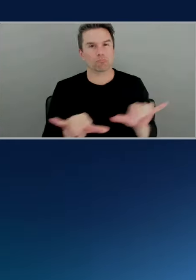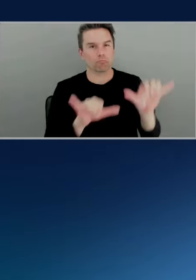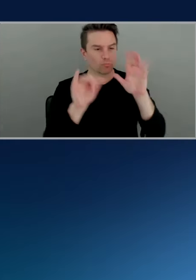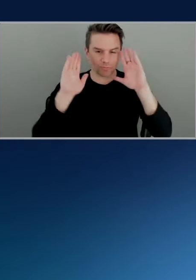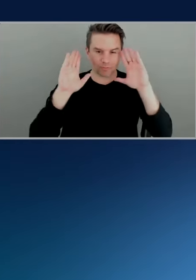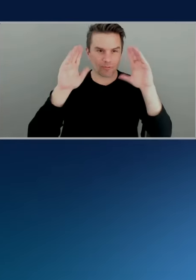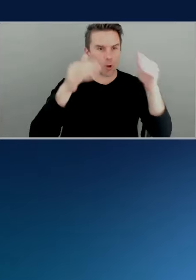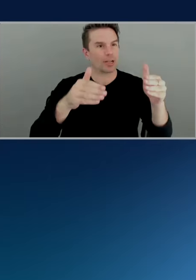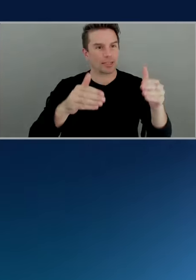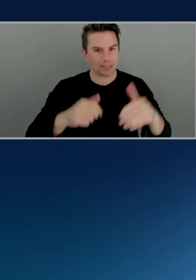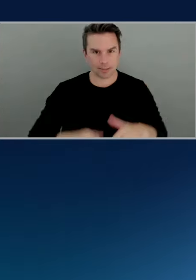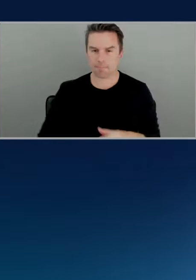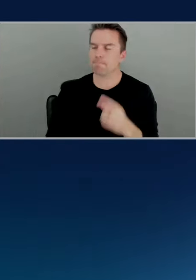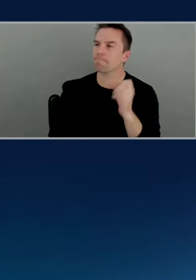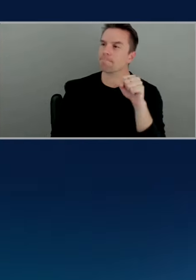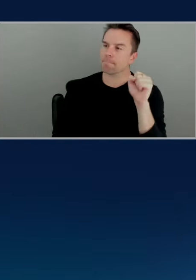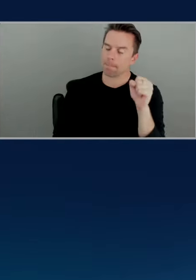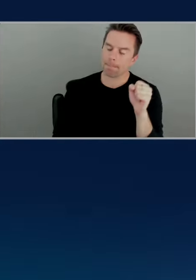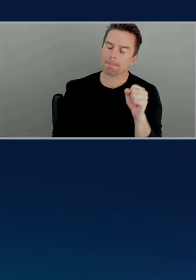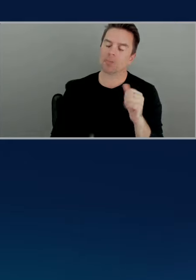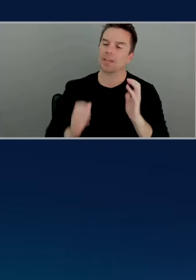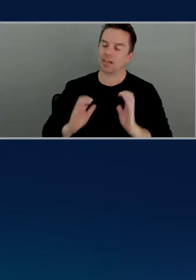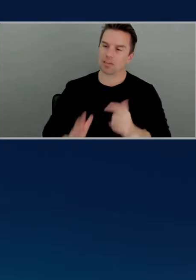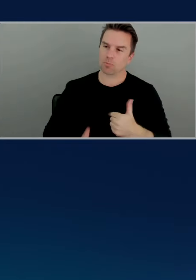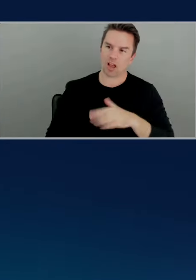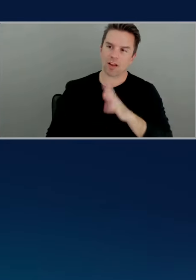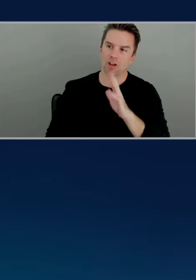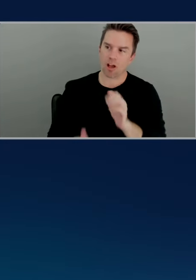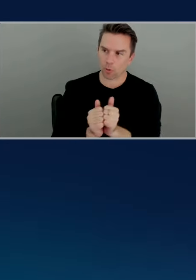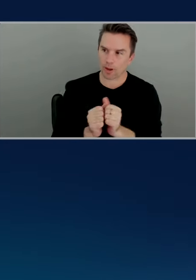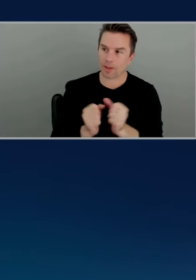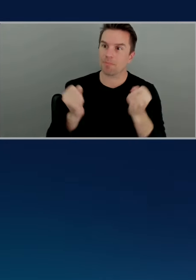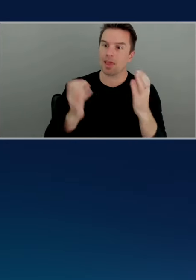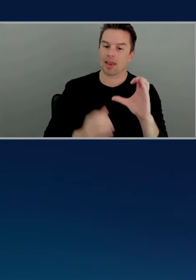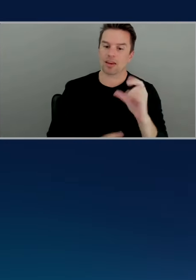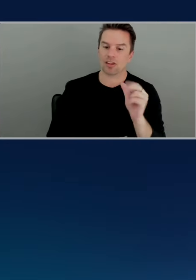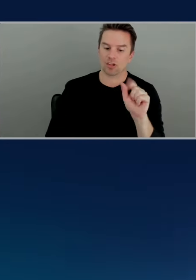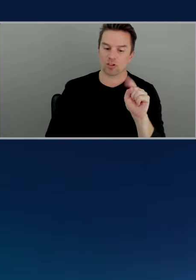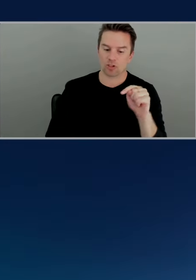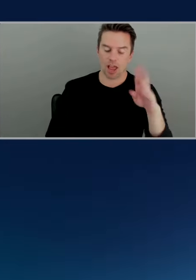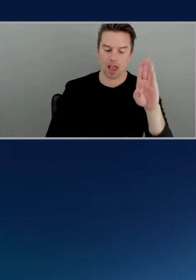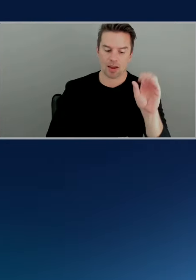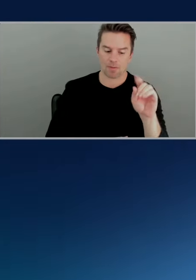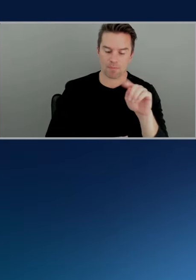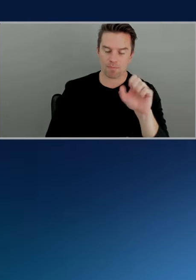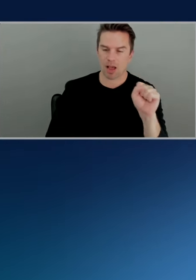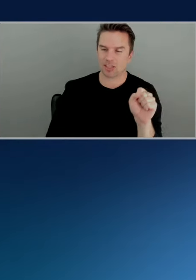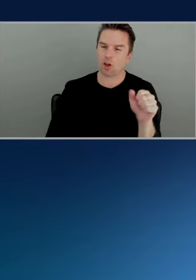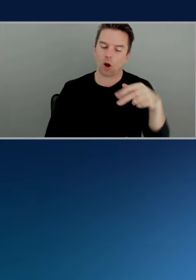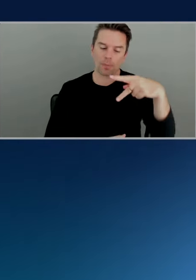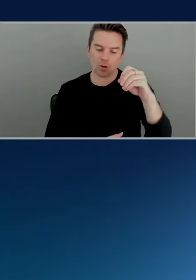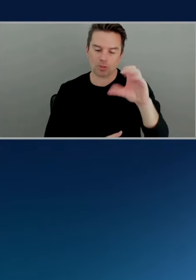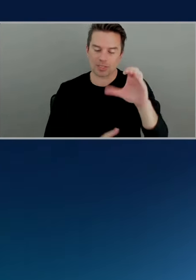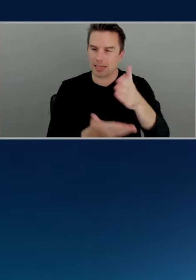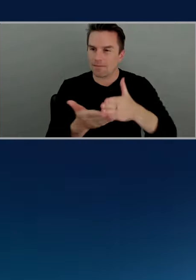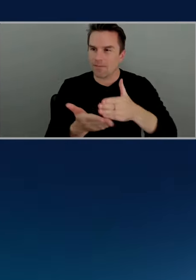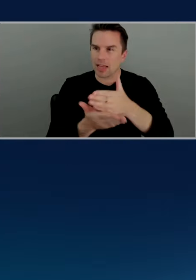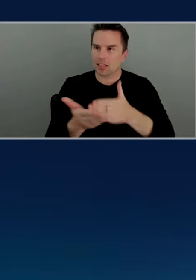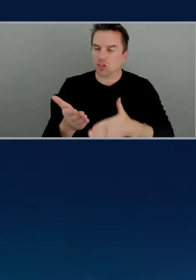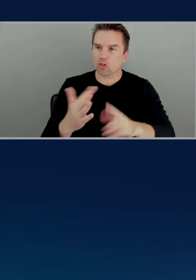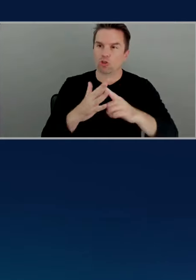to, a lot of these chatbots are really in those POC phases. They're really starting to scale them out. And those considerations around cost and how to